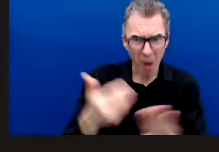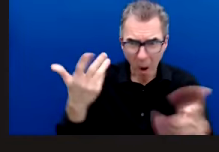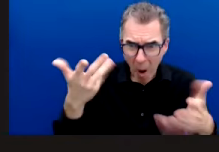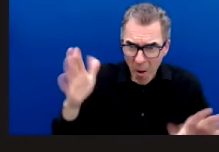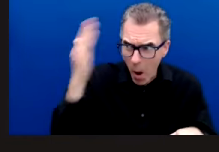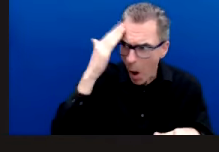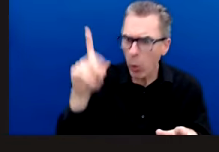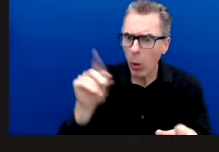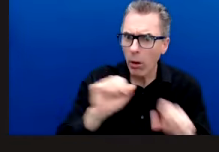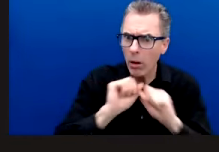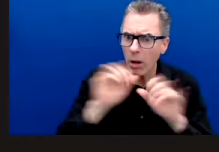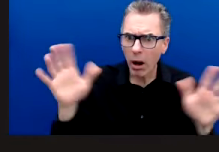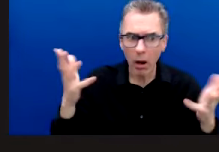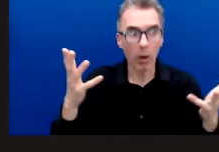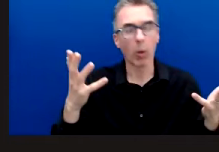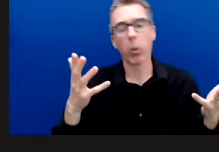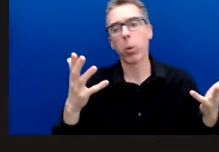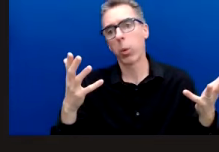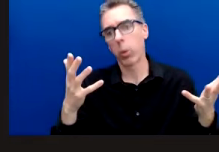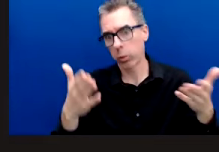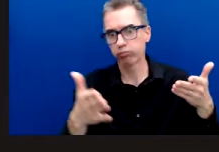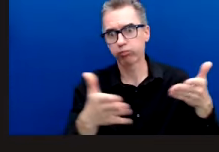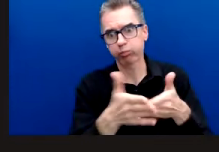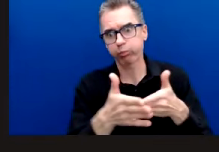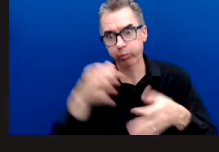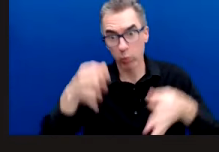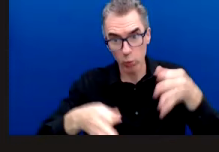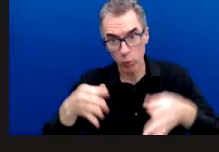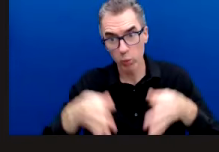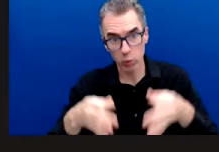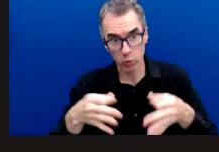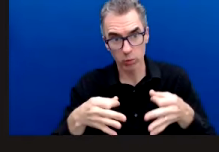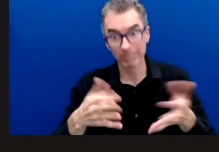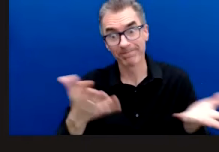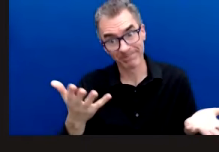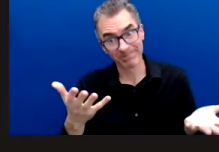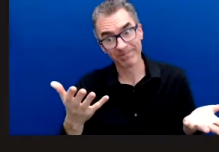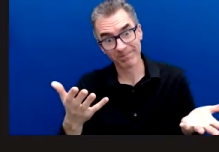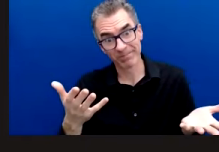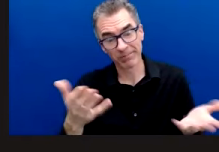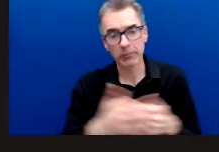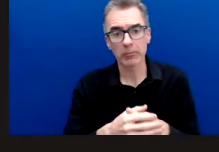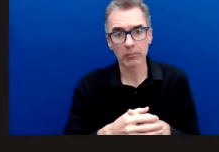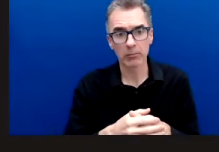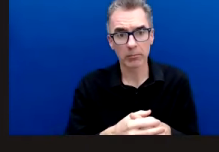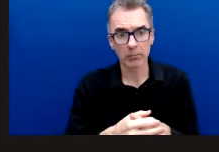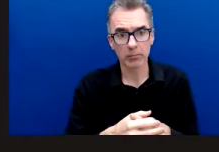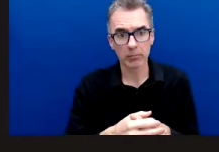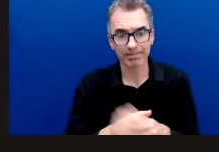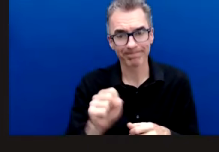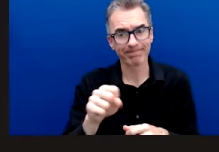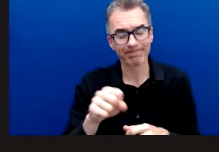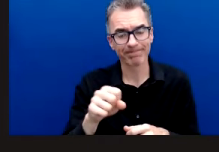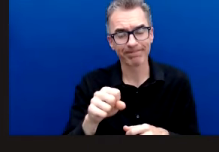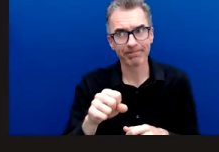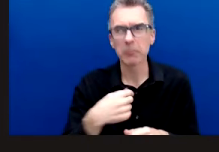done. Mhm. That could open up lawsuits for us, liability for us, right? So, it's kind of, I